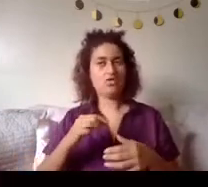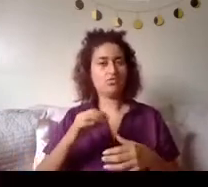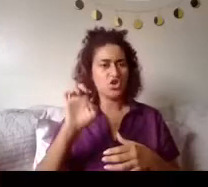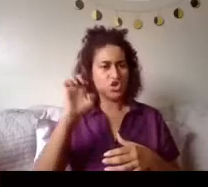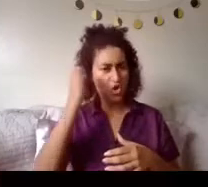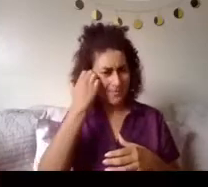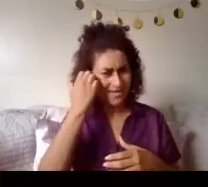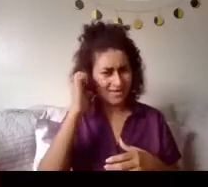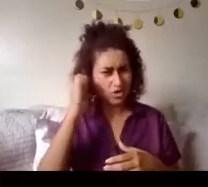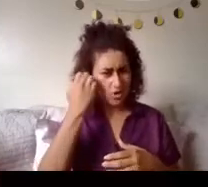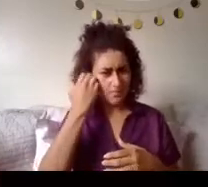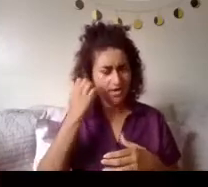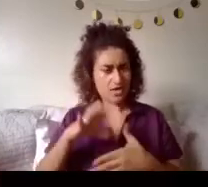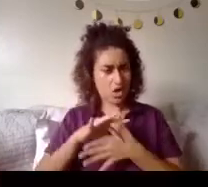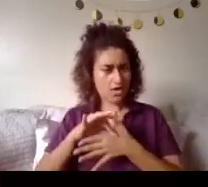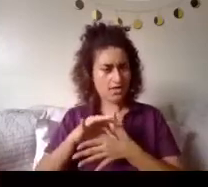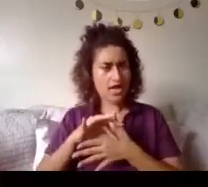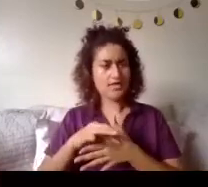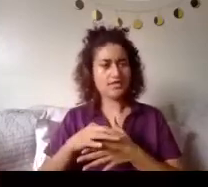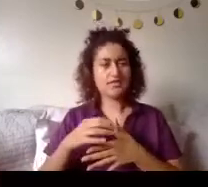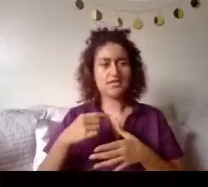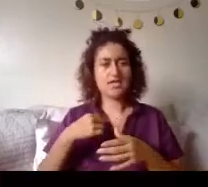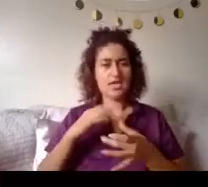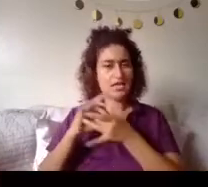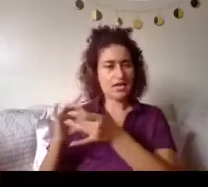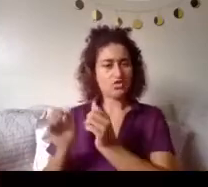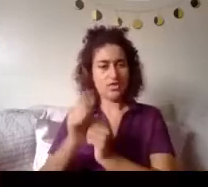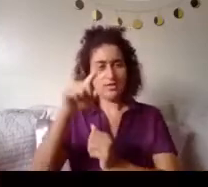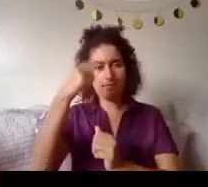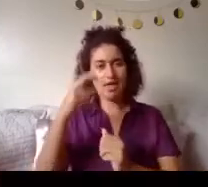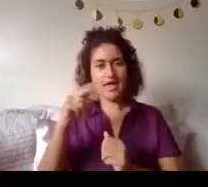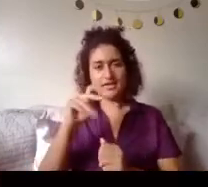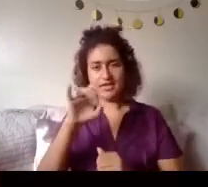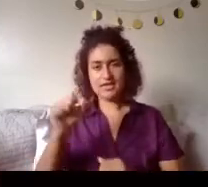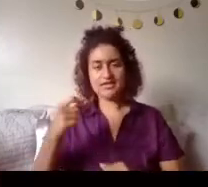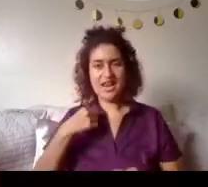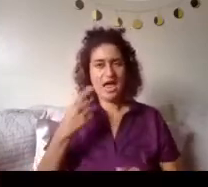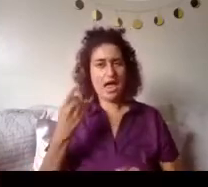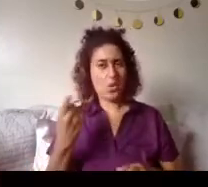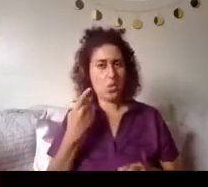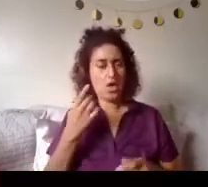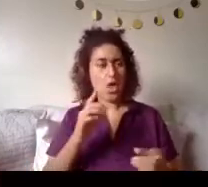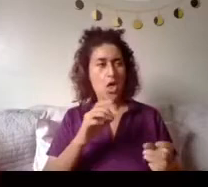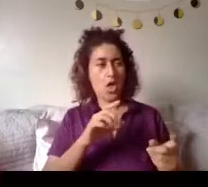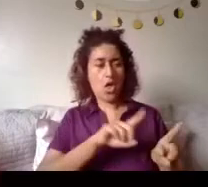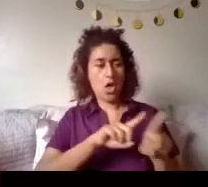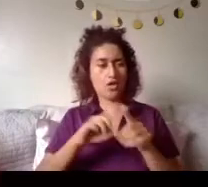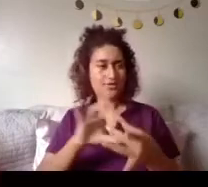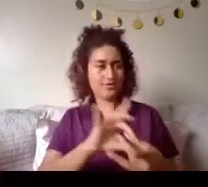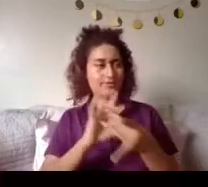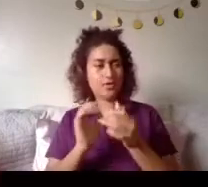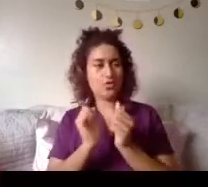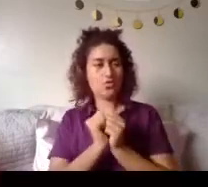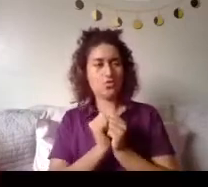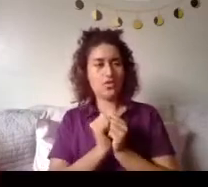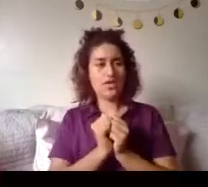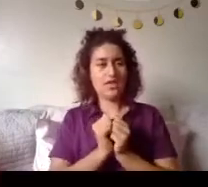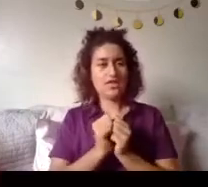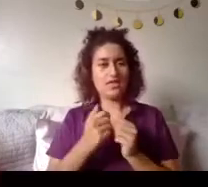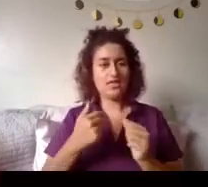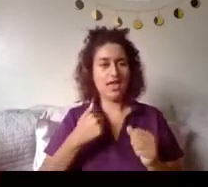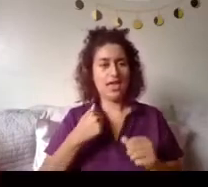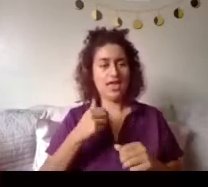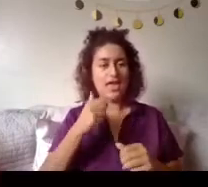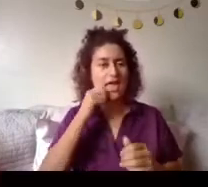with regard to Blackness. And I will also draw on a collaborative research project with anti-racist social movements